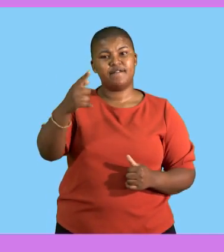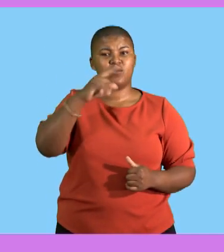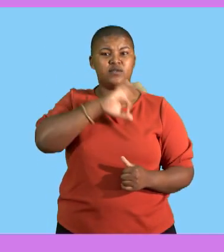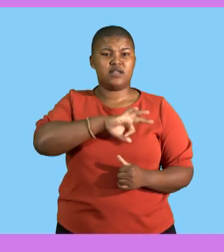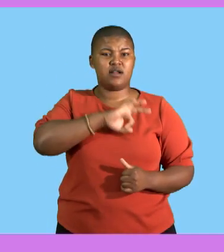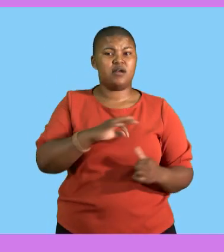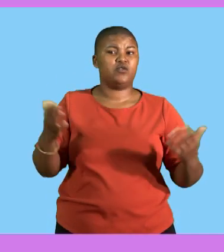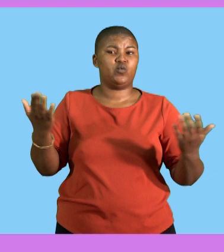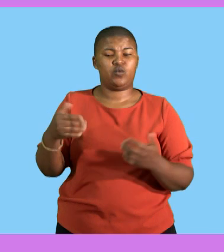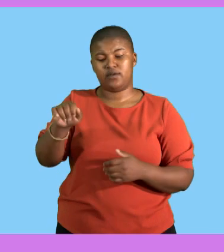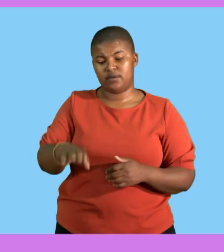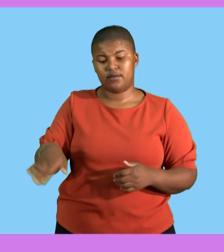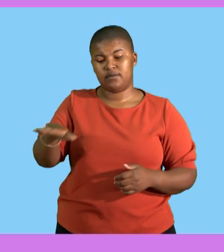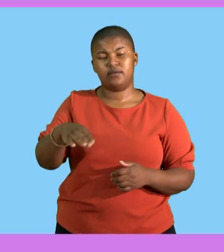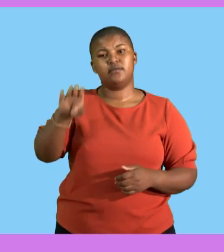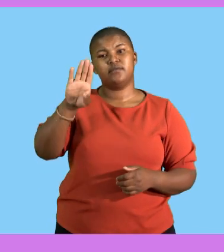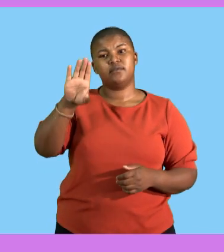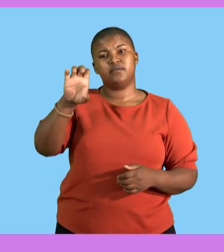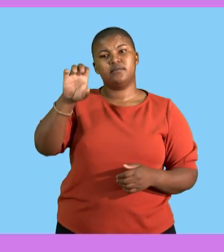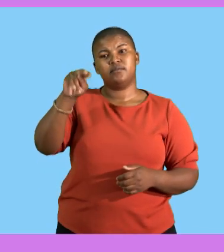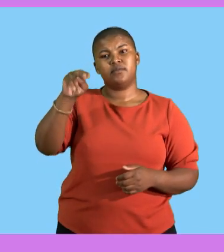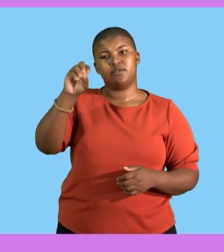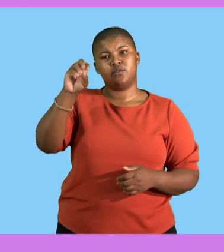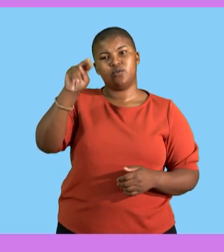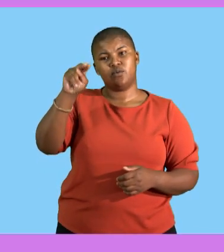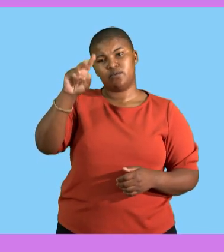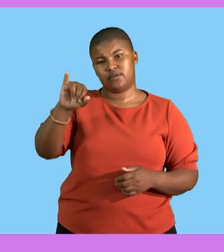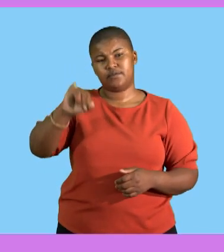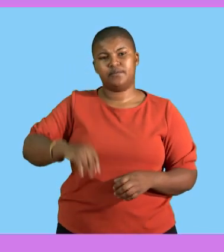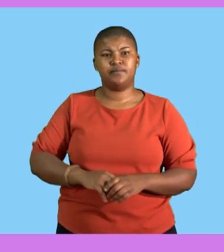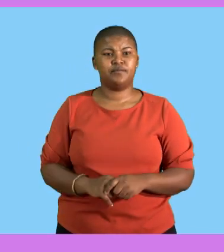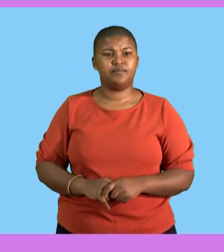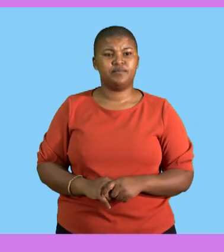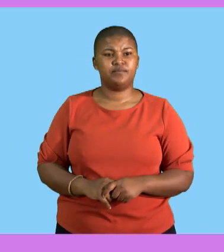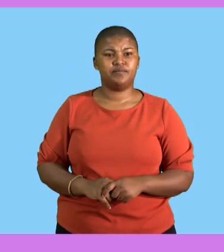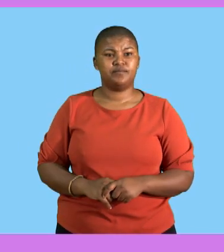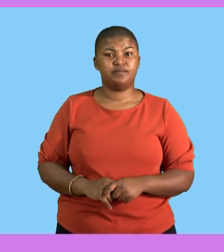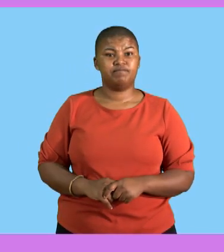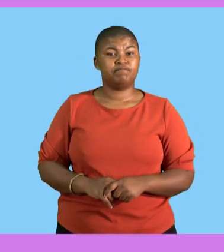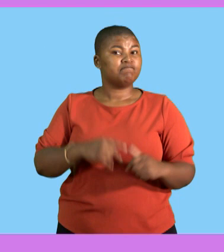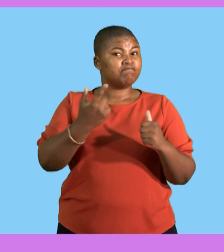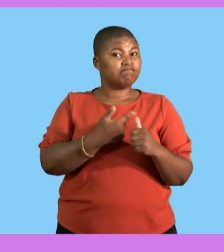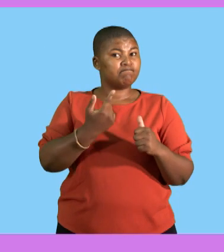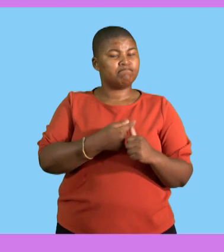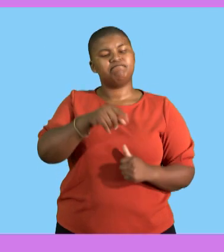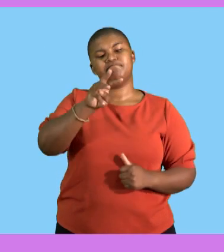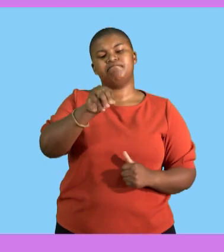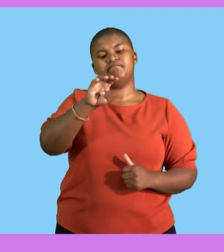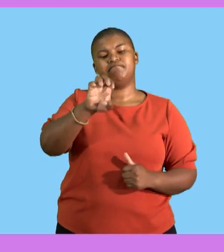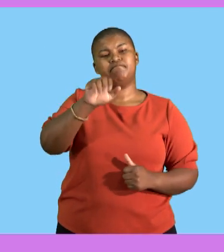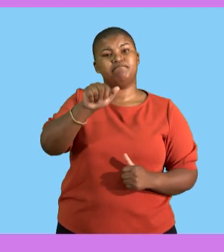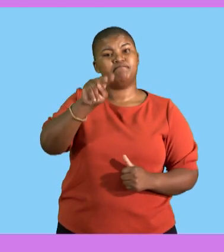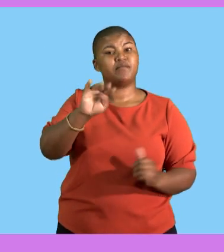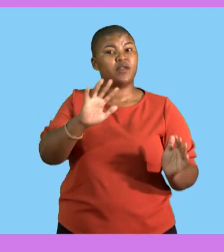at Benoni working station. So now we are here at Benoni. Now when we calculate the mean, remember we've said